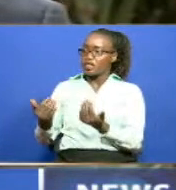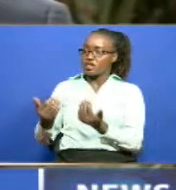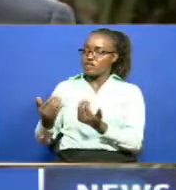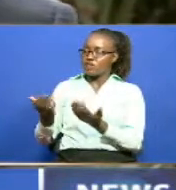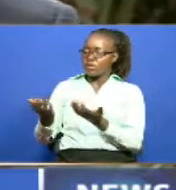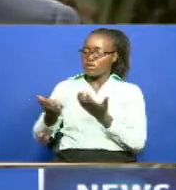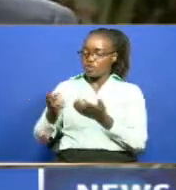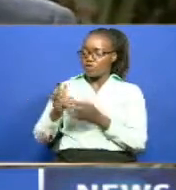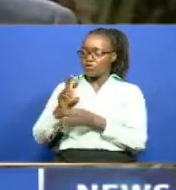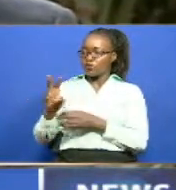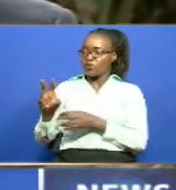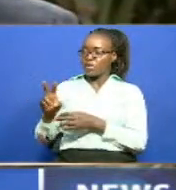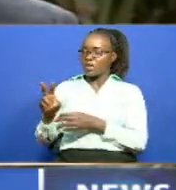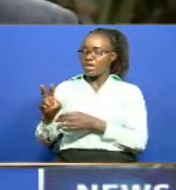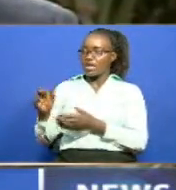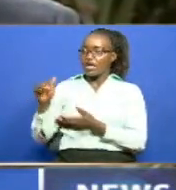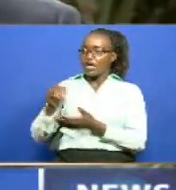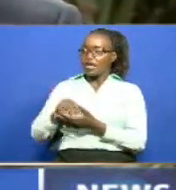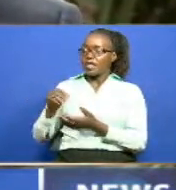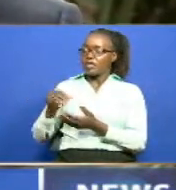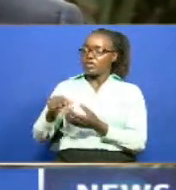looking at is just, again, productivity.